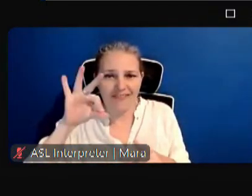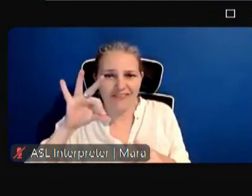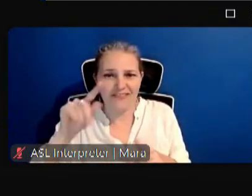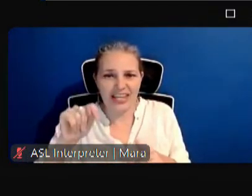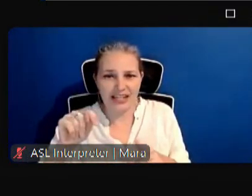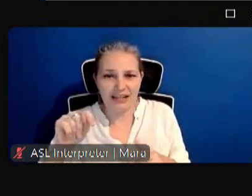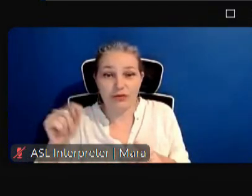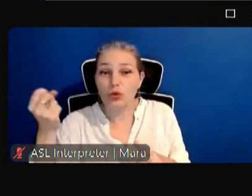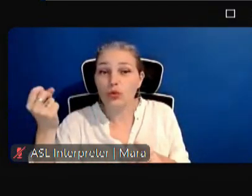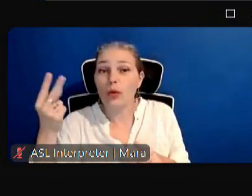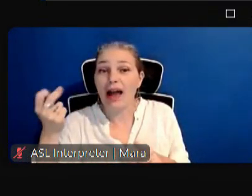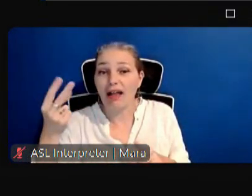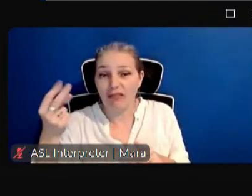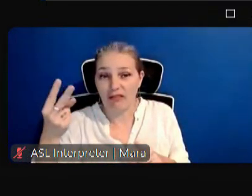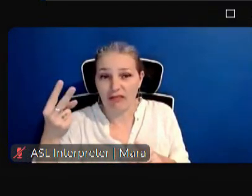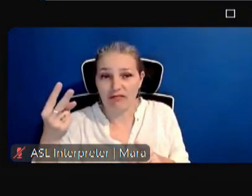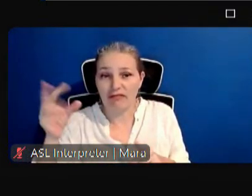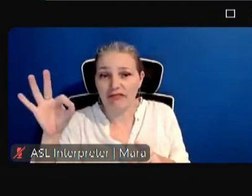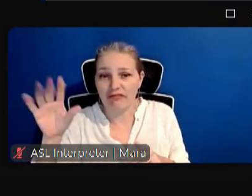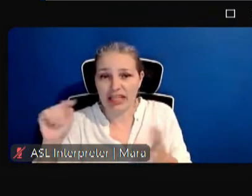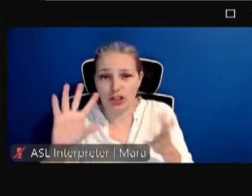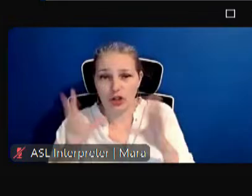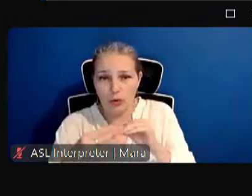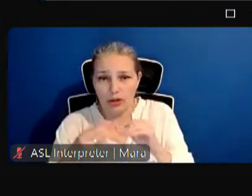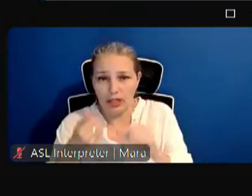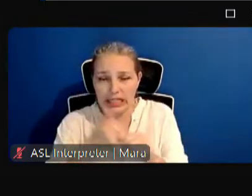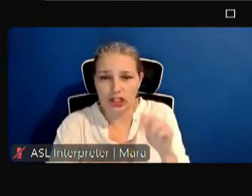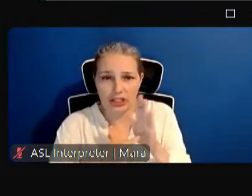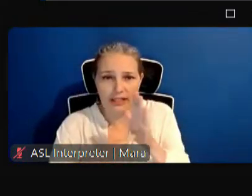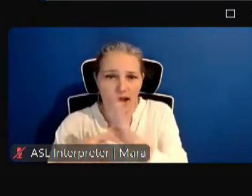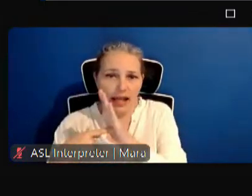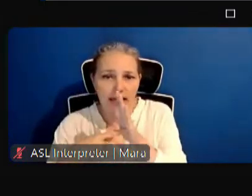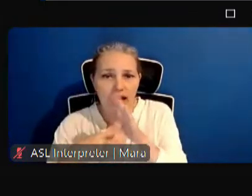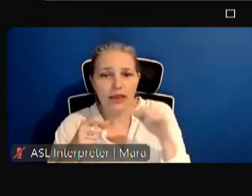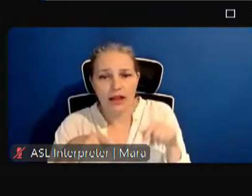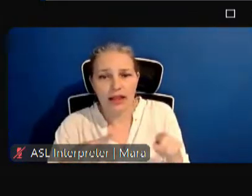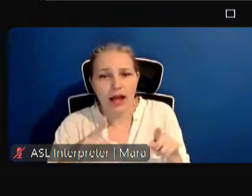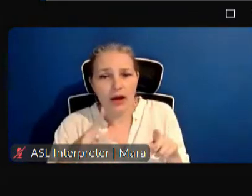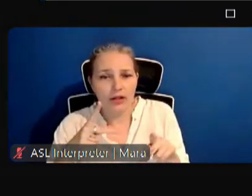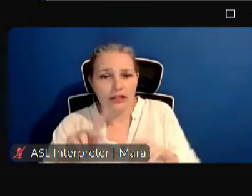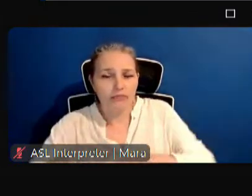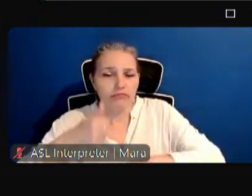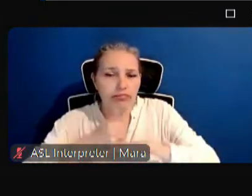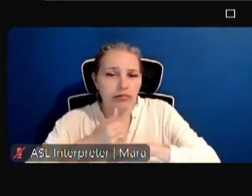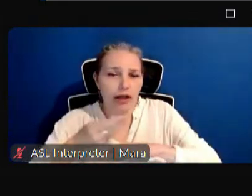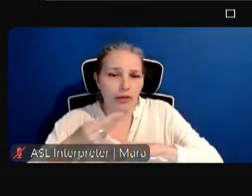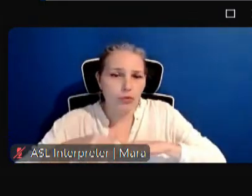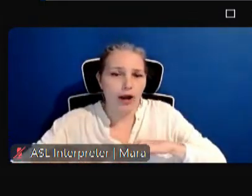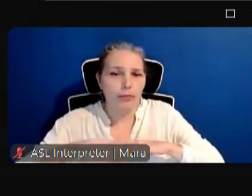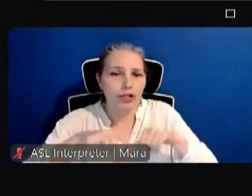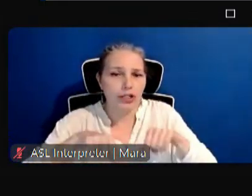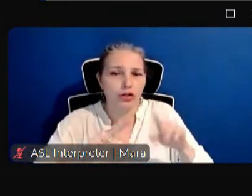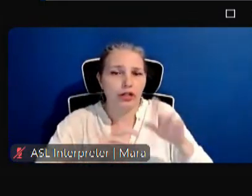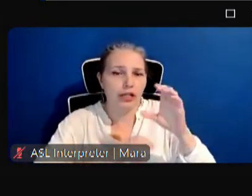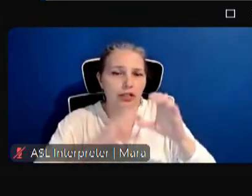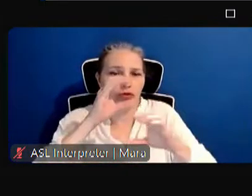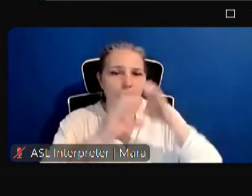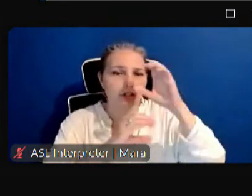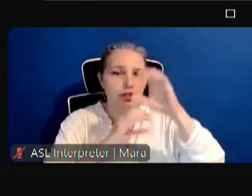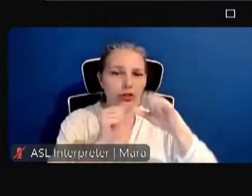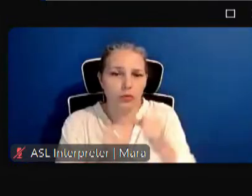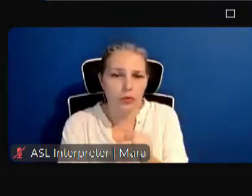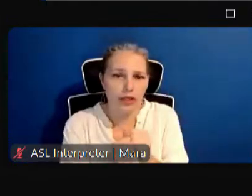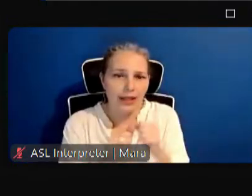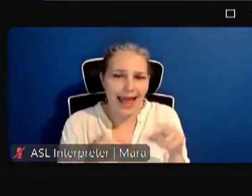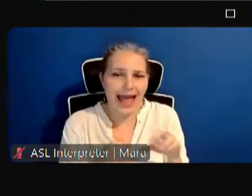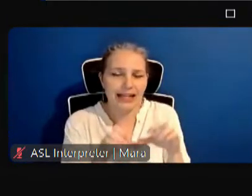posted on the property during construction with an active building permit. And they are also allowed